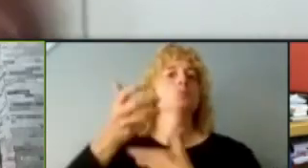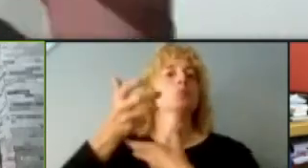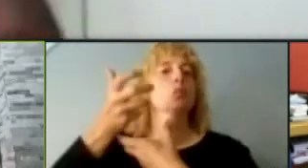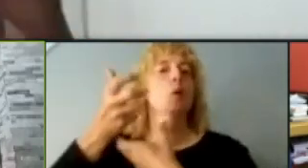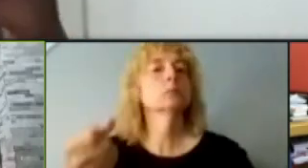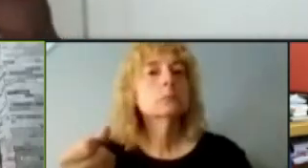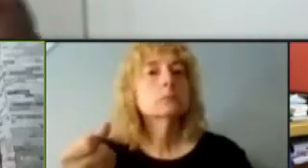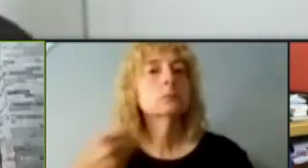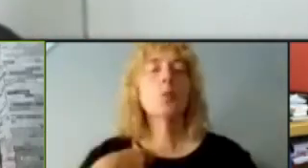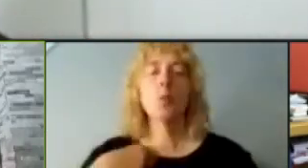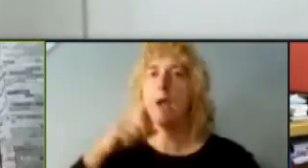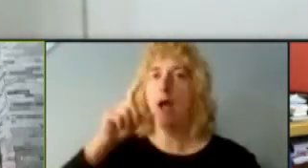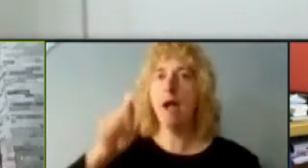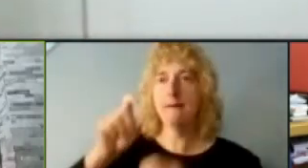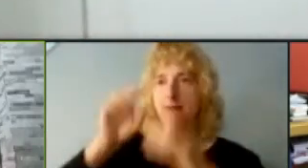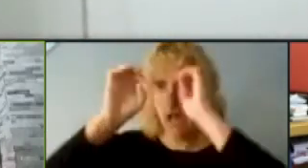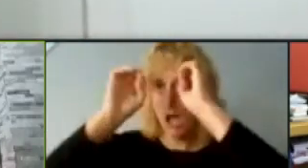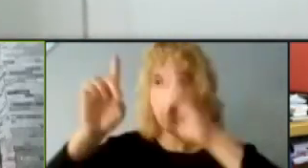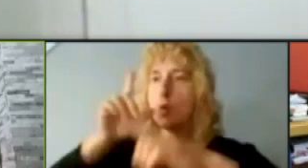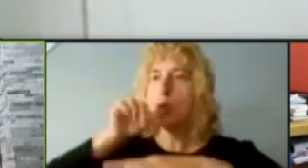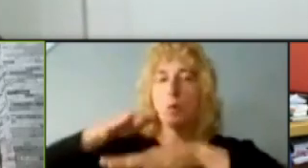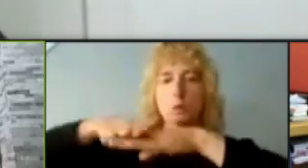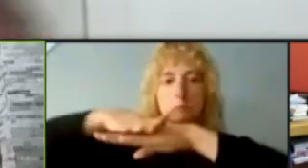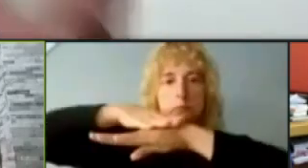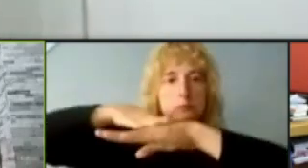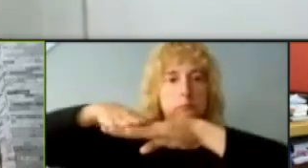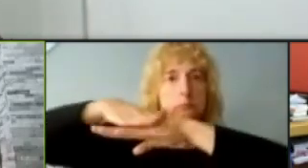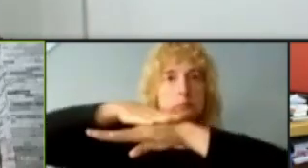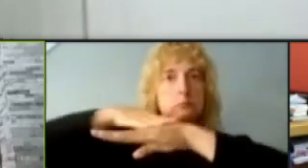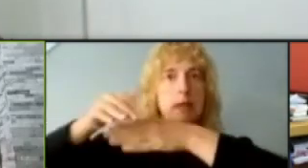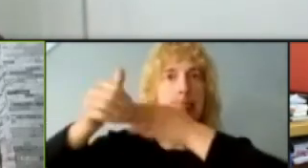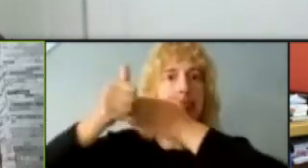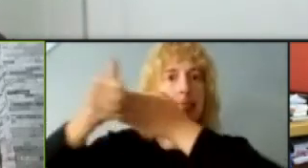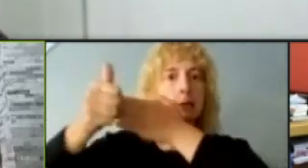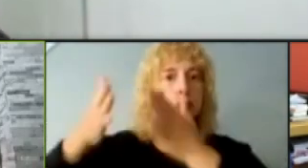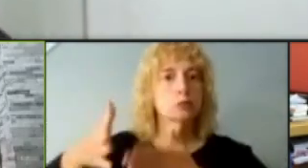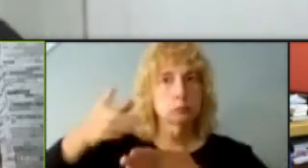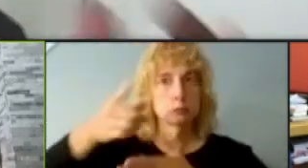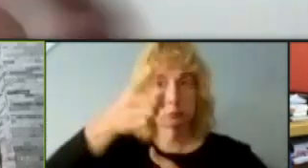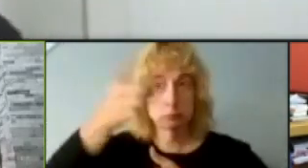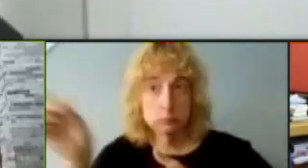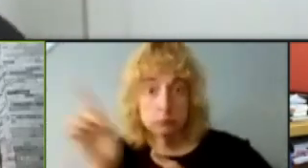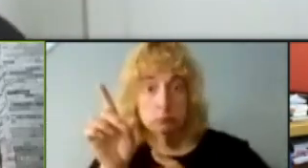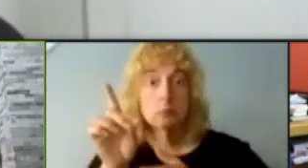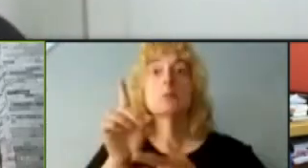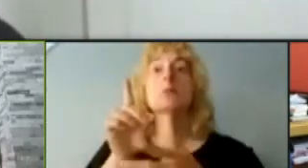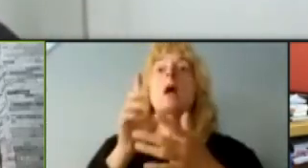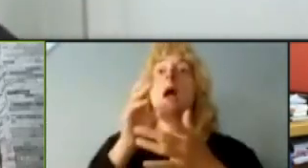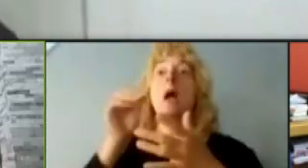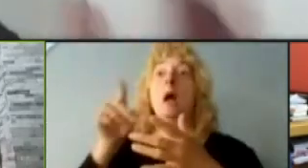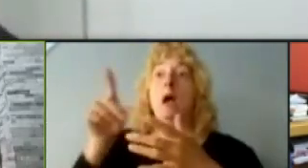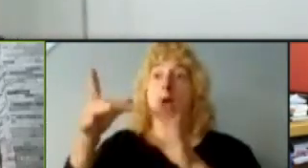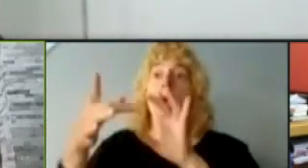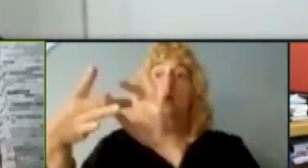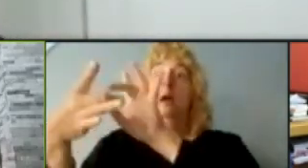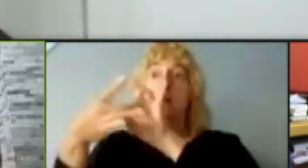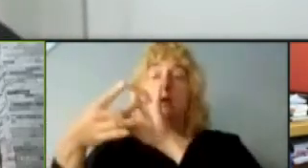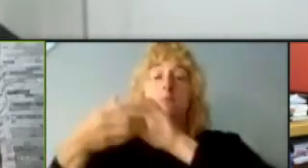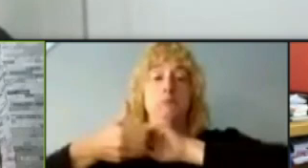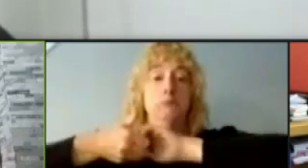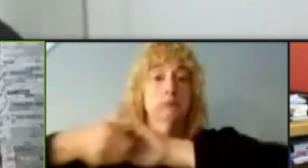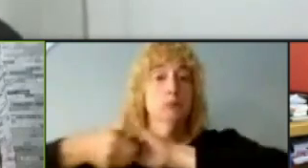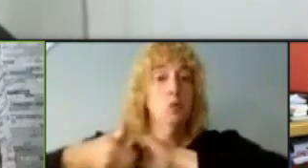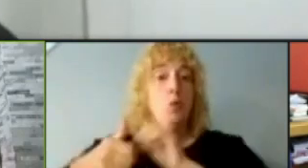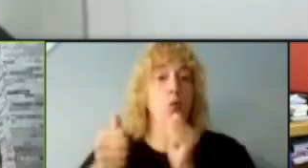the grass tops, and then we have to have the grass tops participate with us as we educate